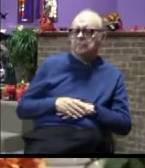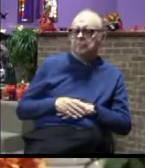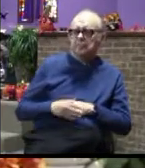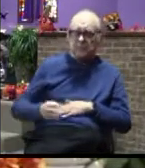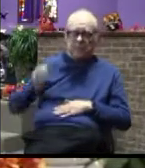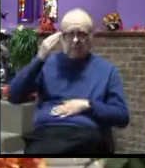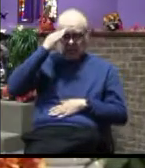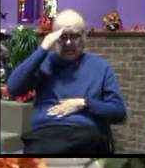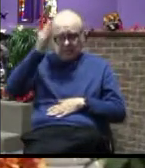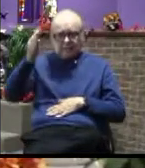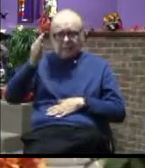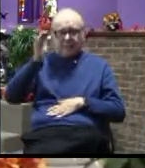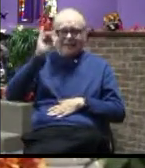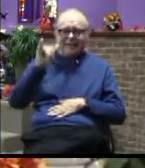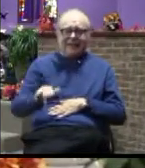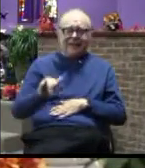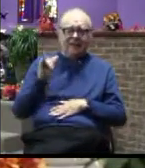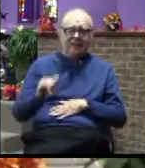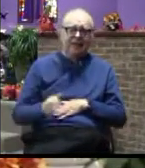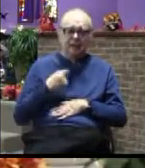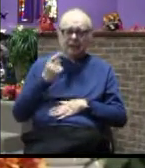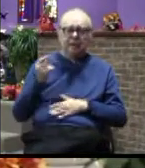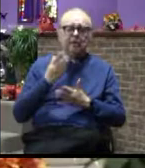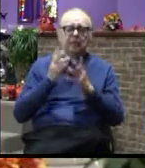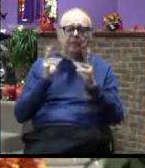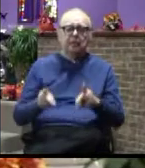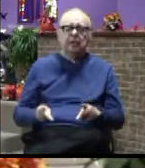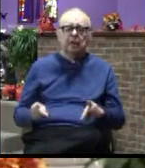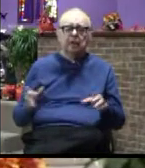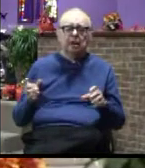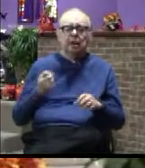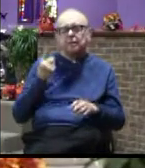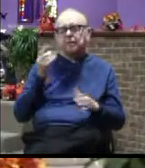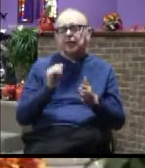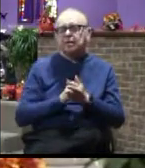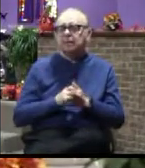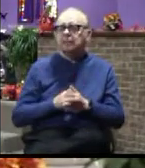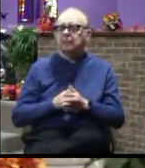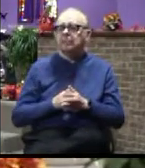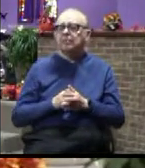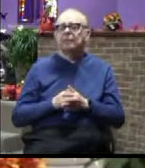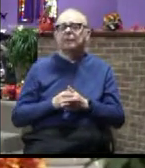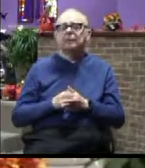salute yes finally somebody's getting it